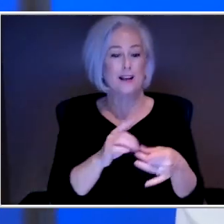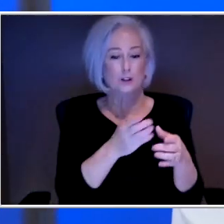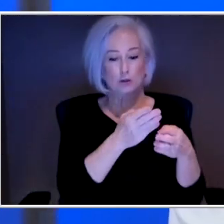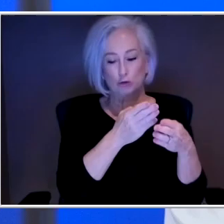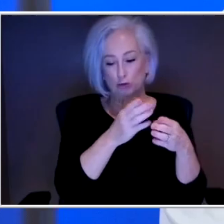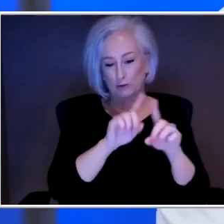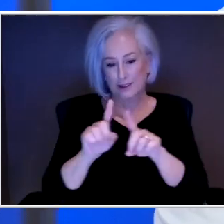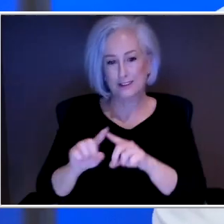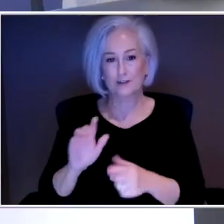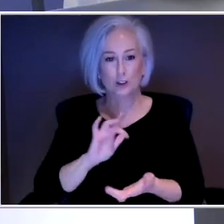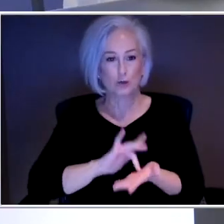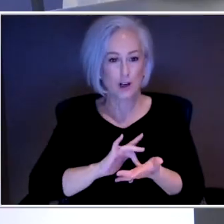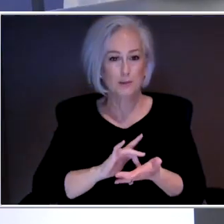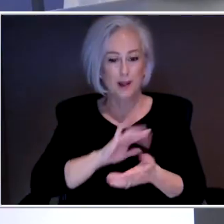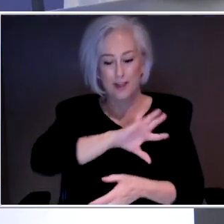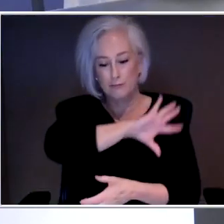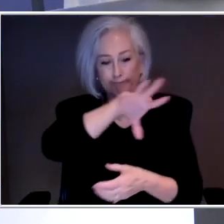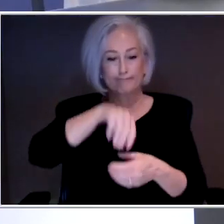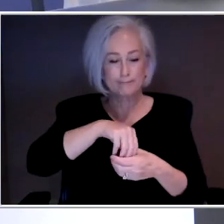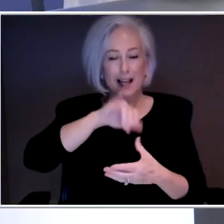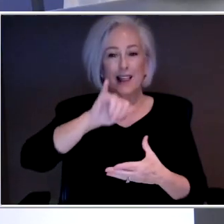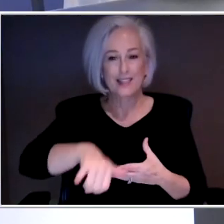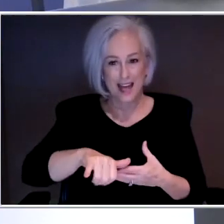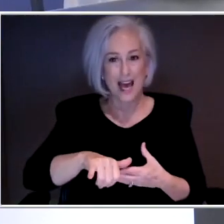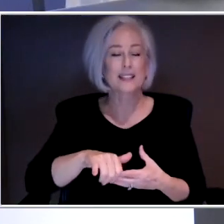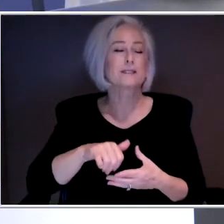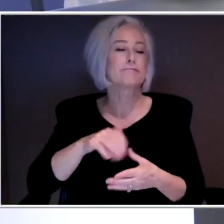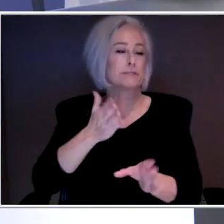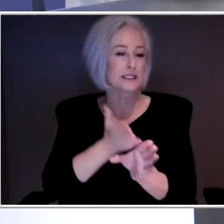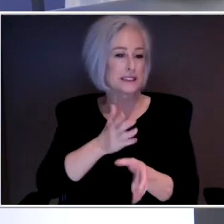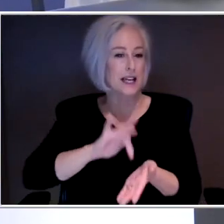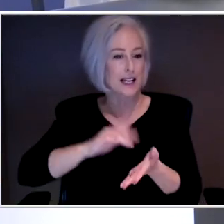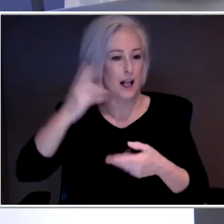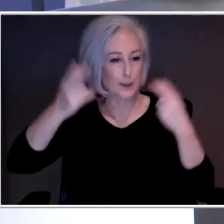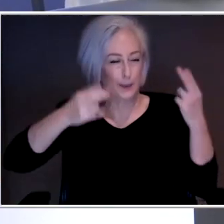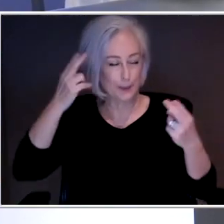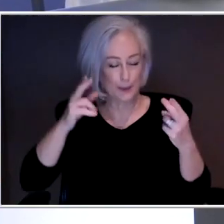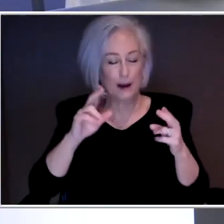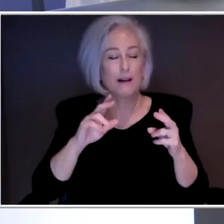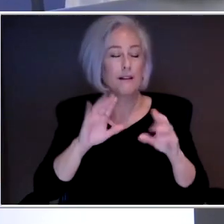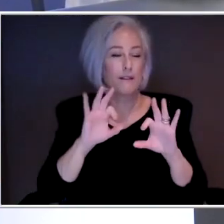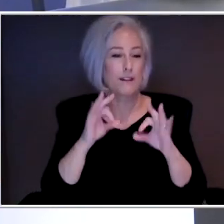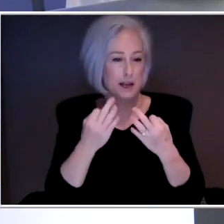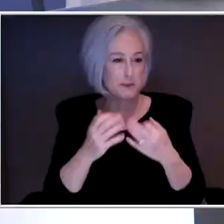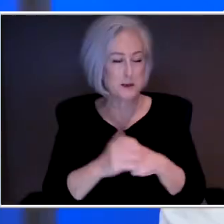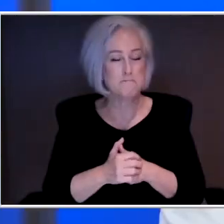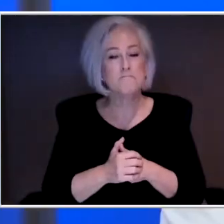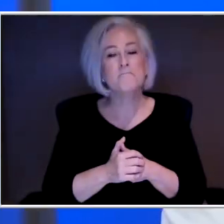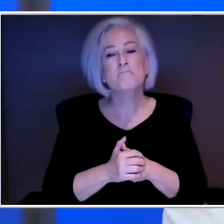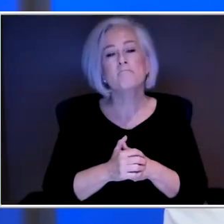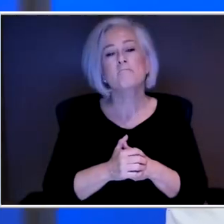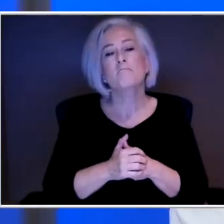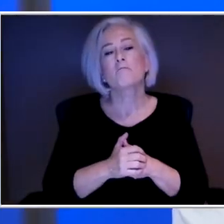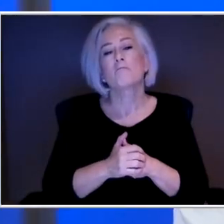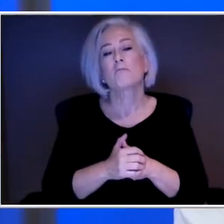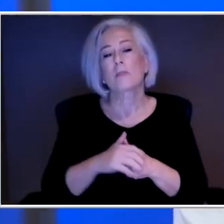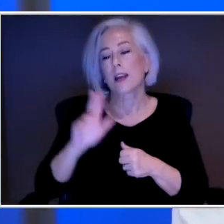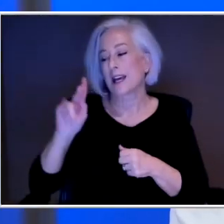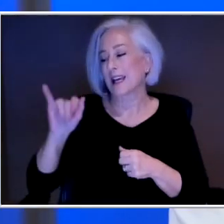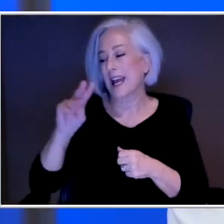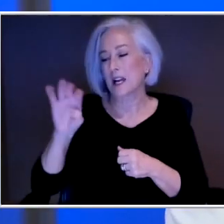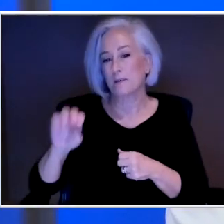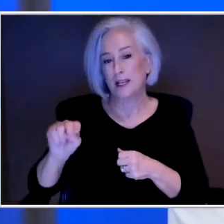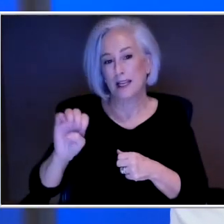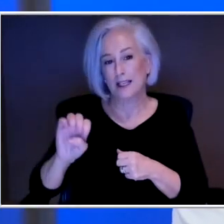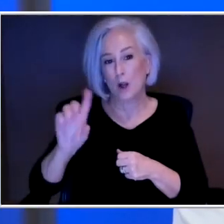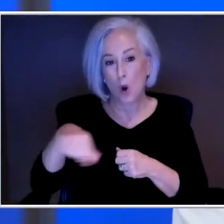psychedelic family. What kinds of things are being treated with these drugs? So right now, ketamine is the only one that's legally approved to treat. So we